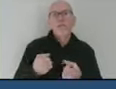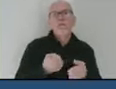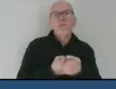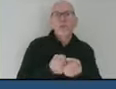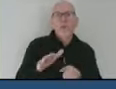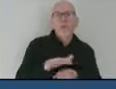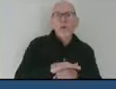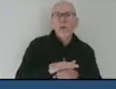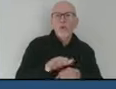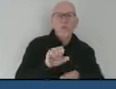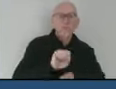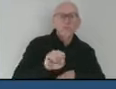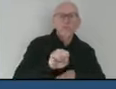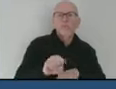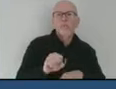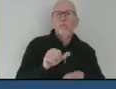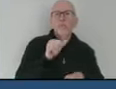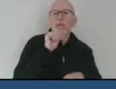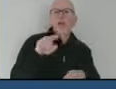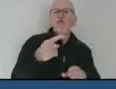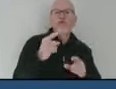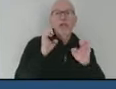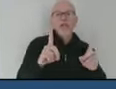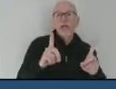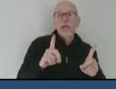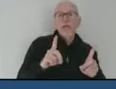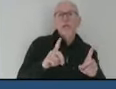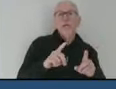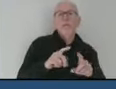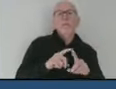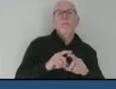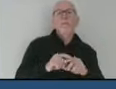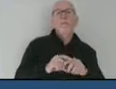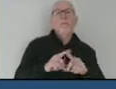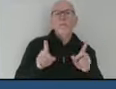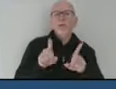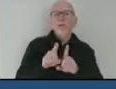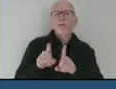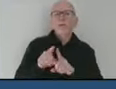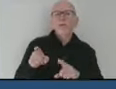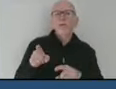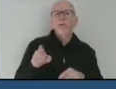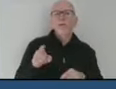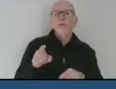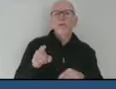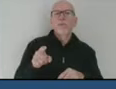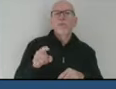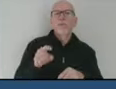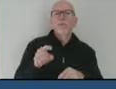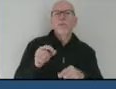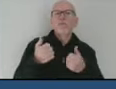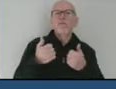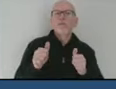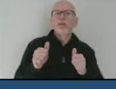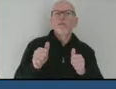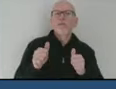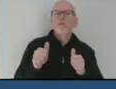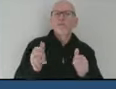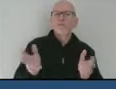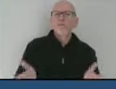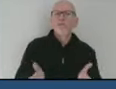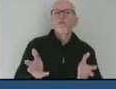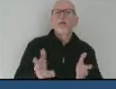local efforts on not just education, but also just trying to persuade